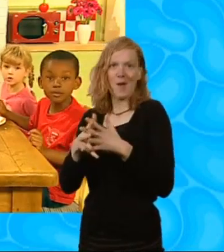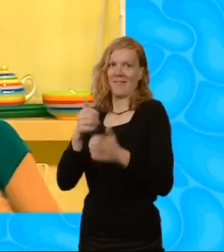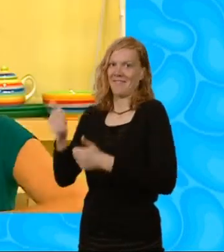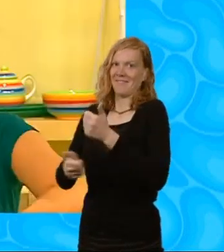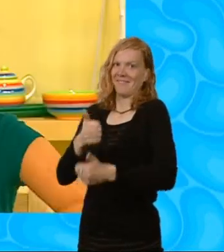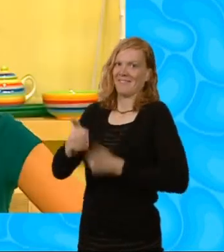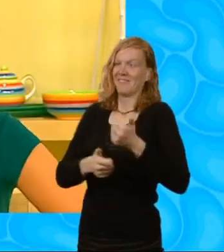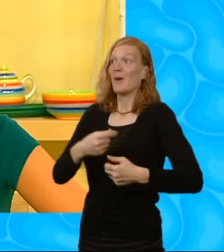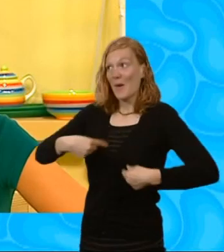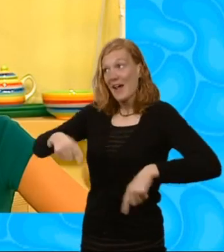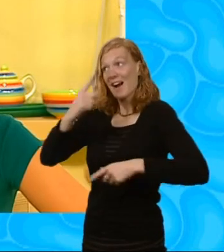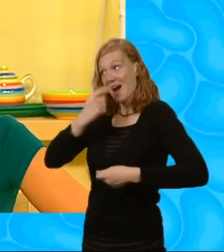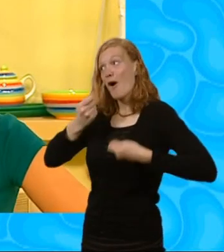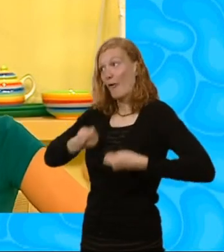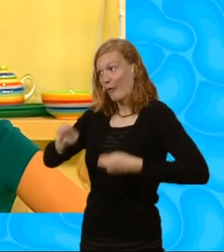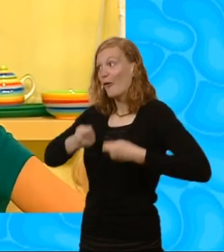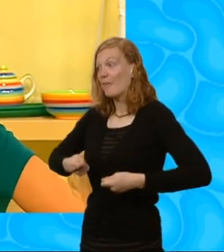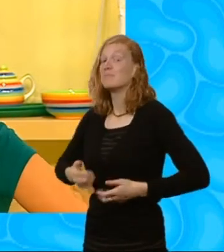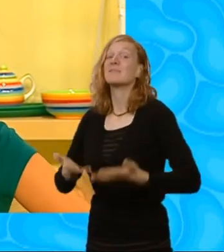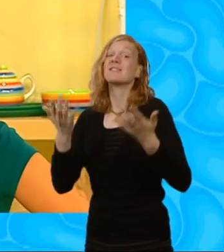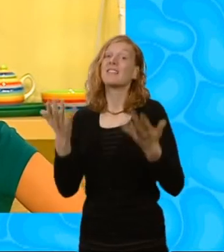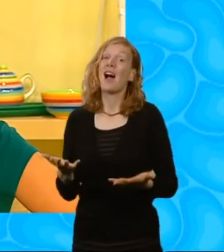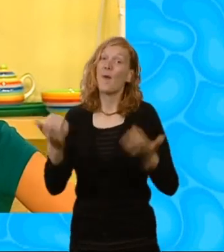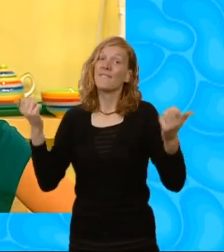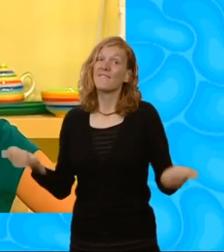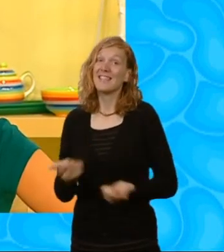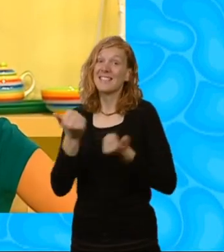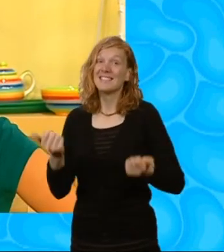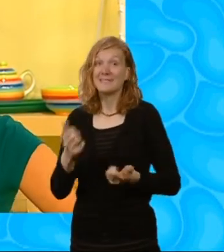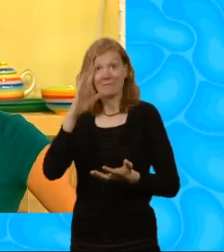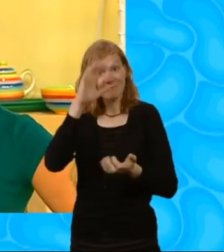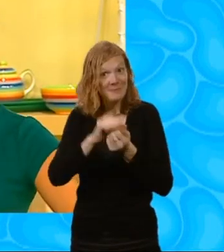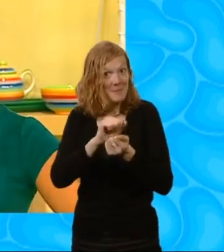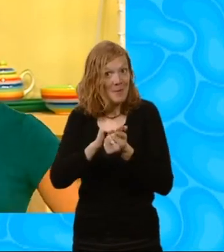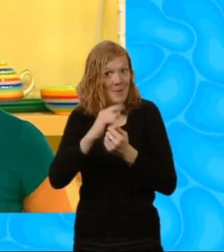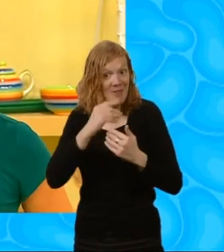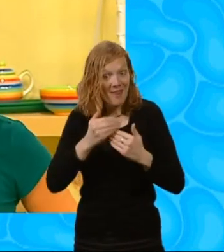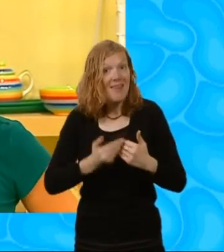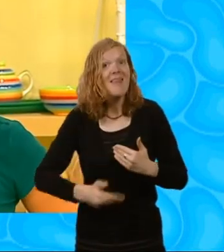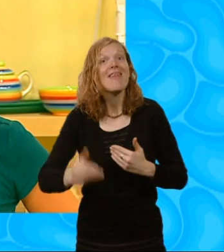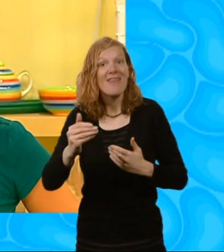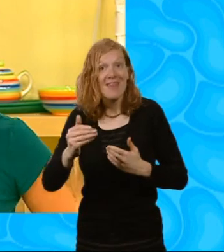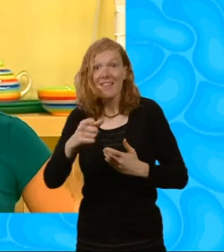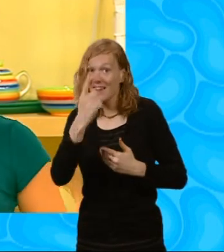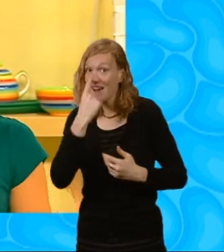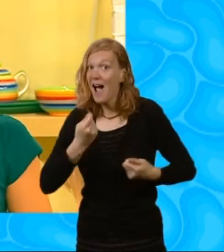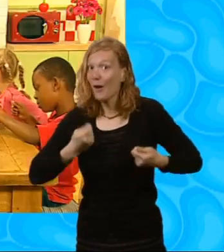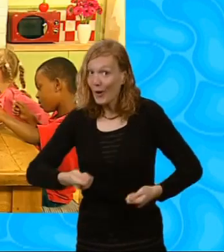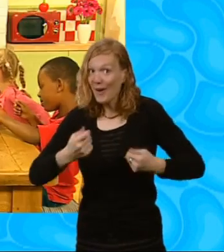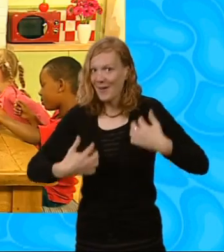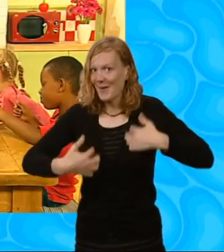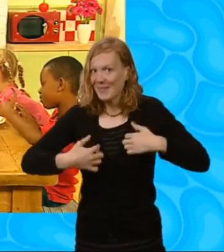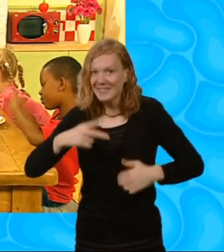can cook! That's it for now. I can't wait to see you all again soon. But just remember that you can cook too.